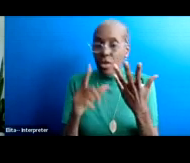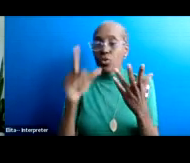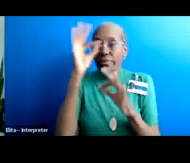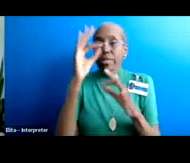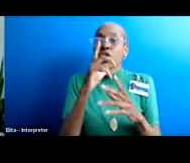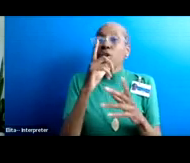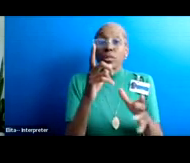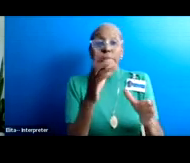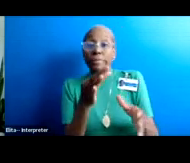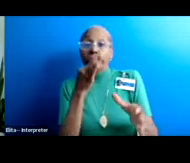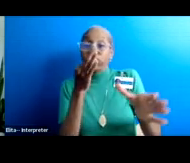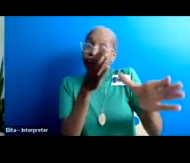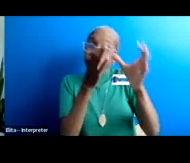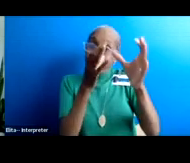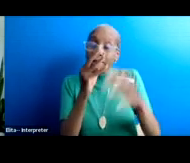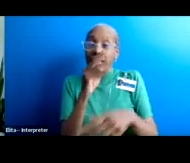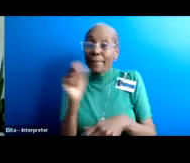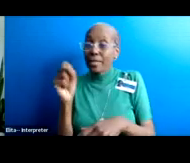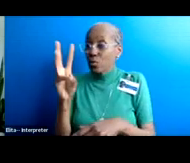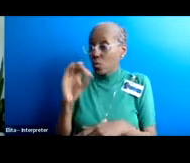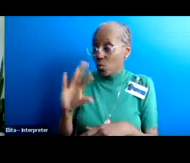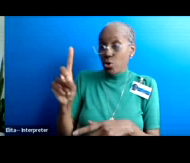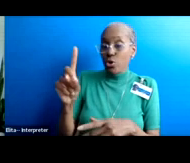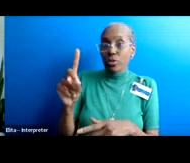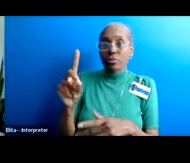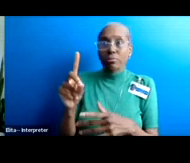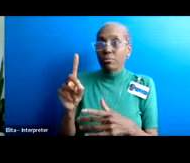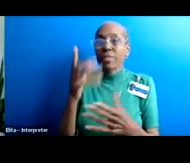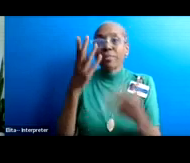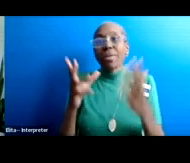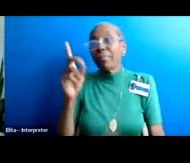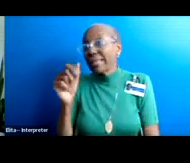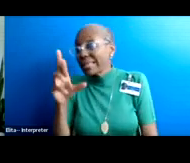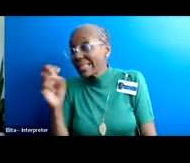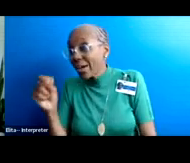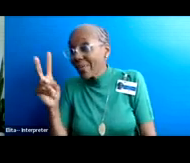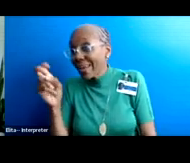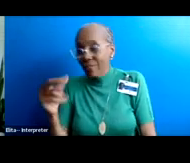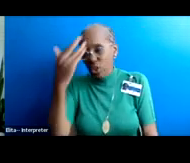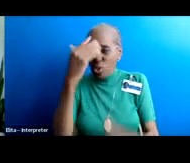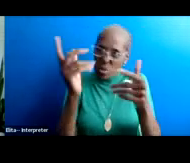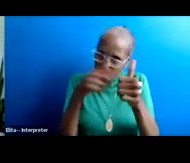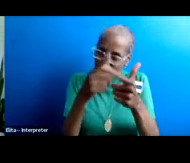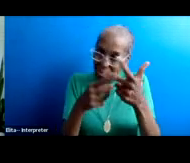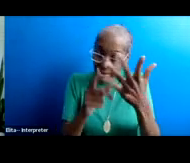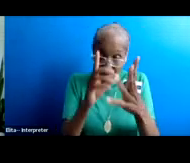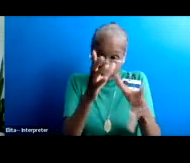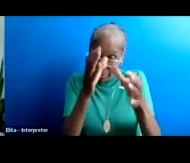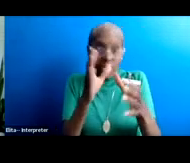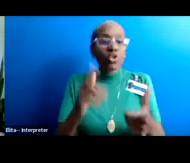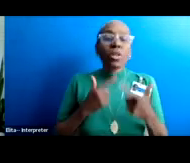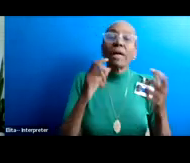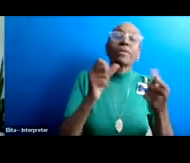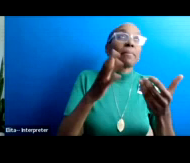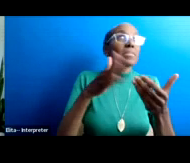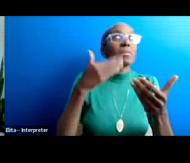a Microsoft Word expert, maybe except for Darren Evans, but it can make your life easier